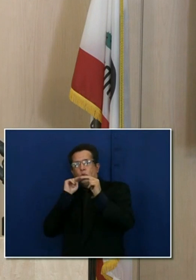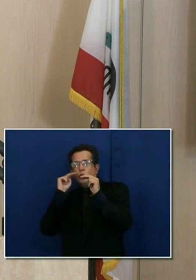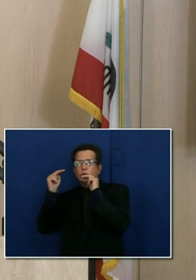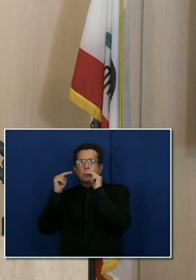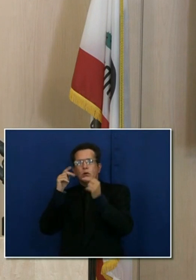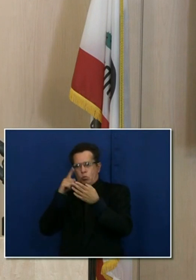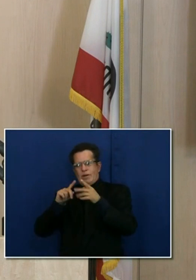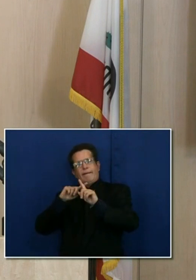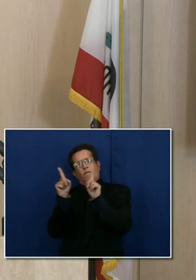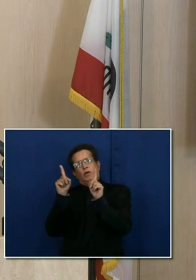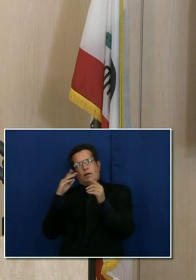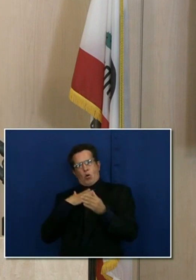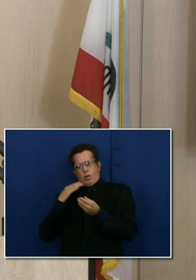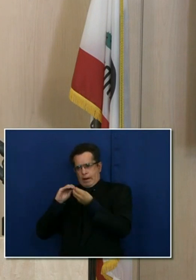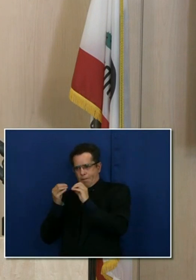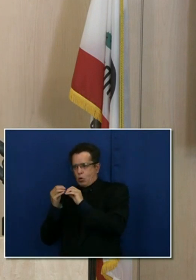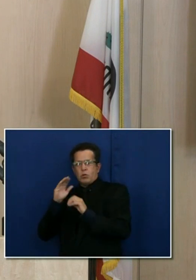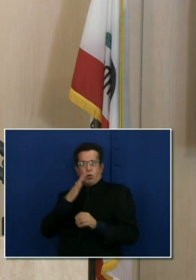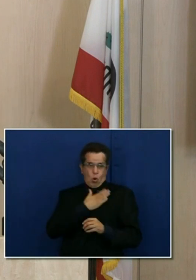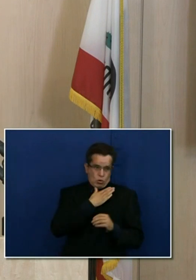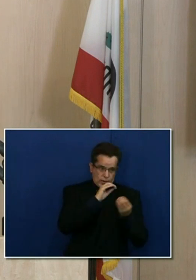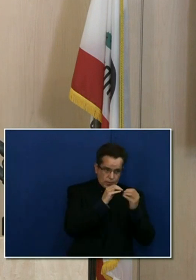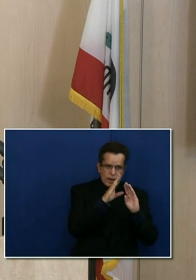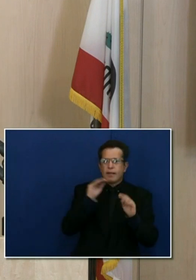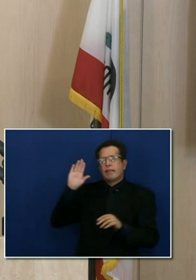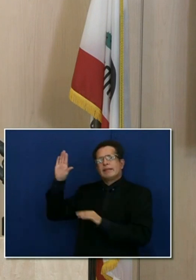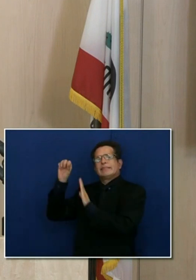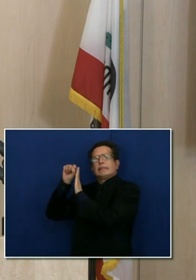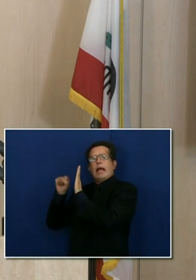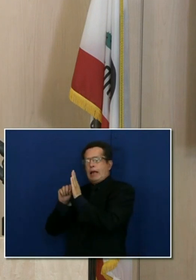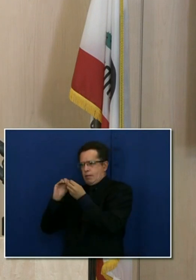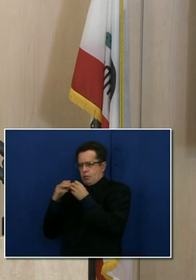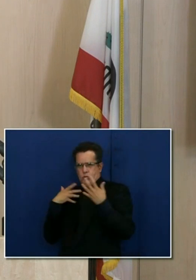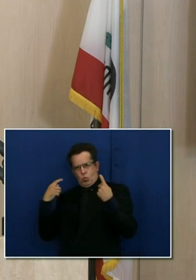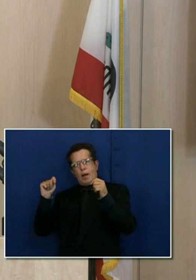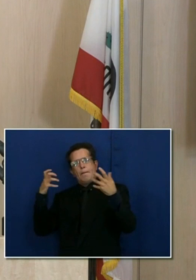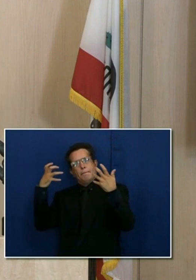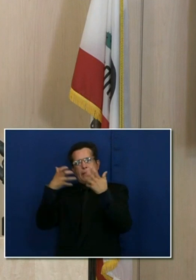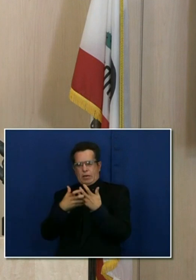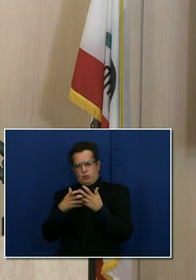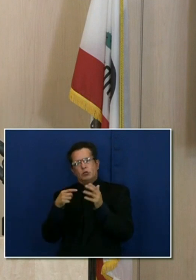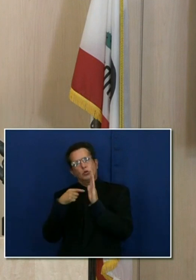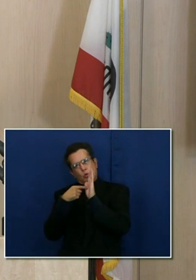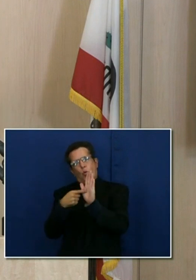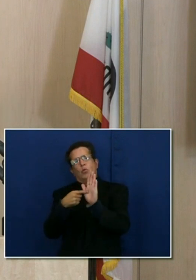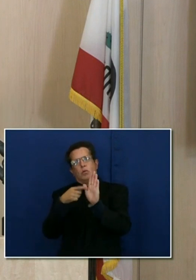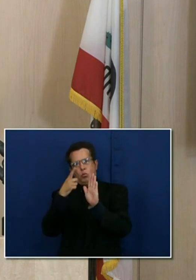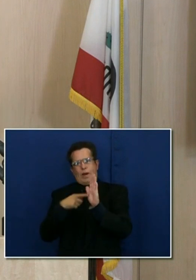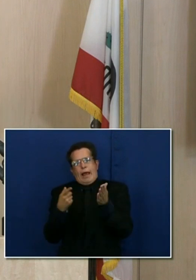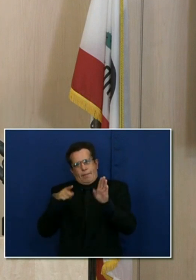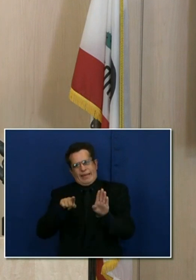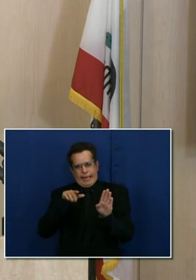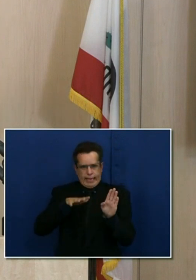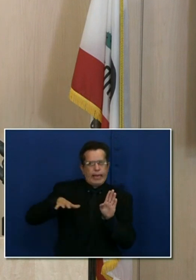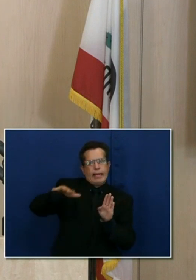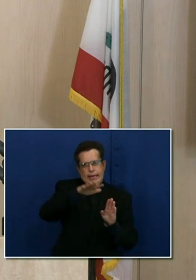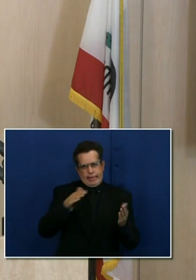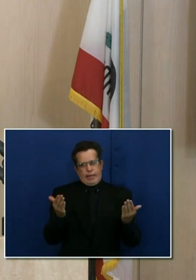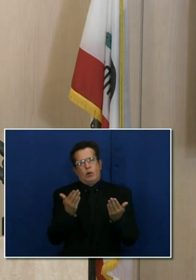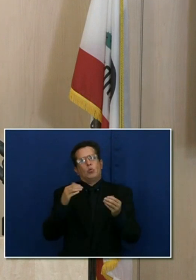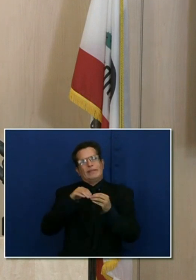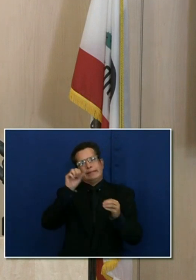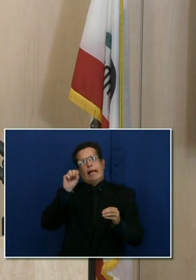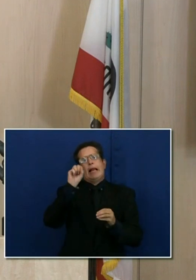on data and metrics being used so that they reflect the dynamics of the pandemic here in San